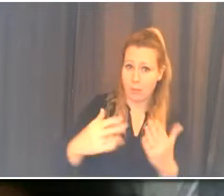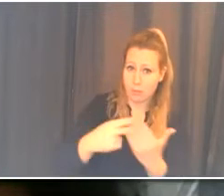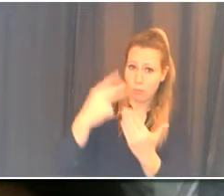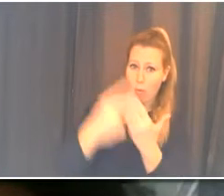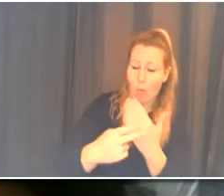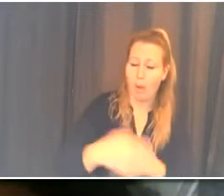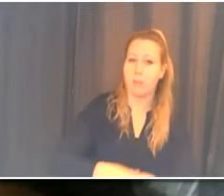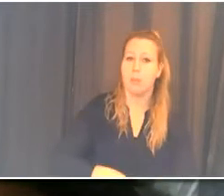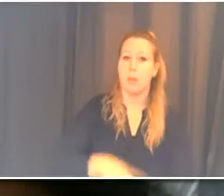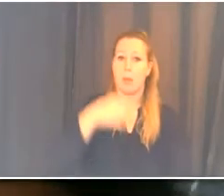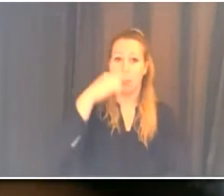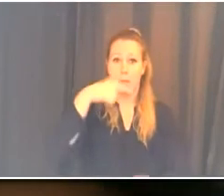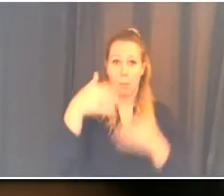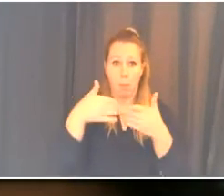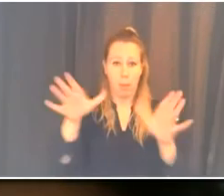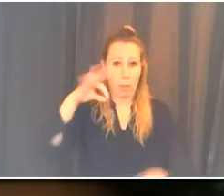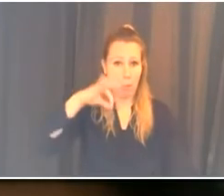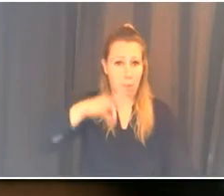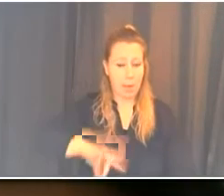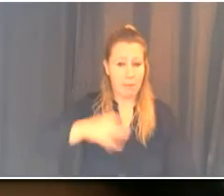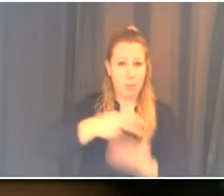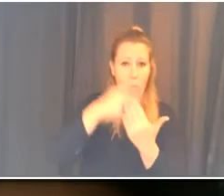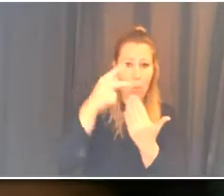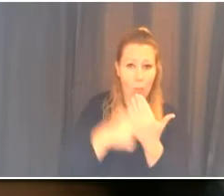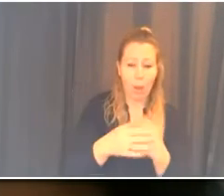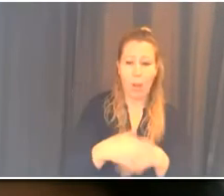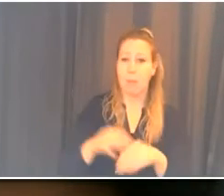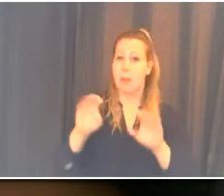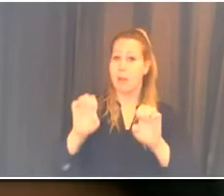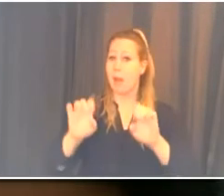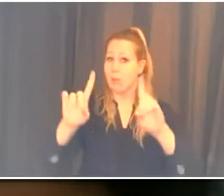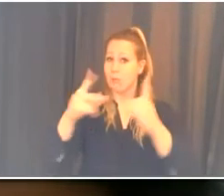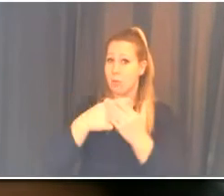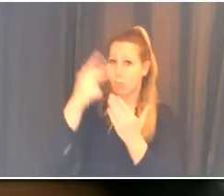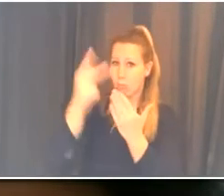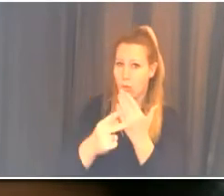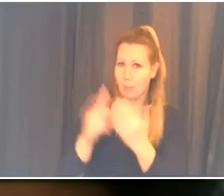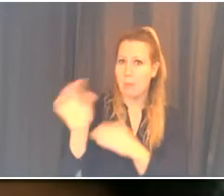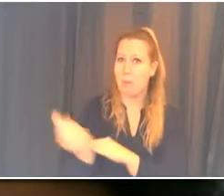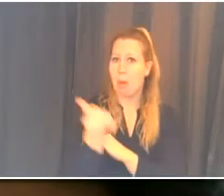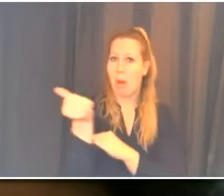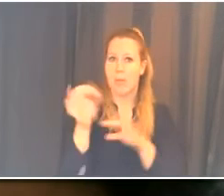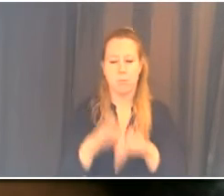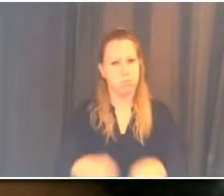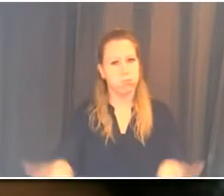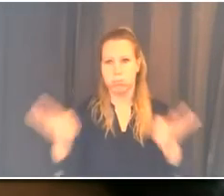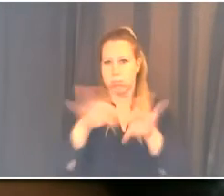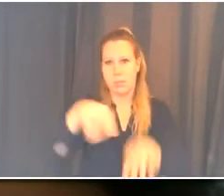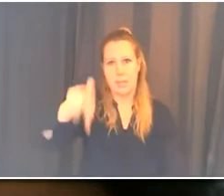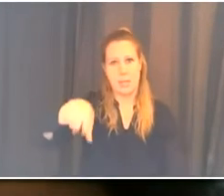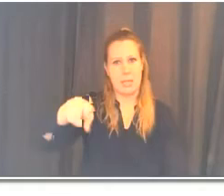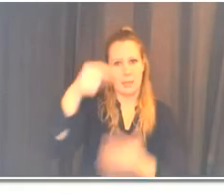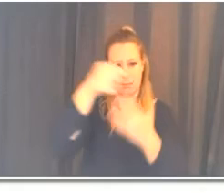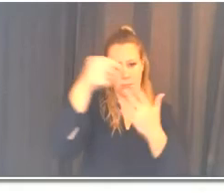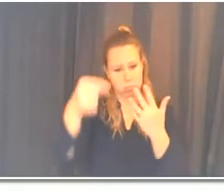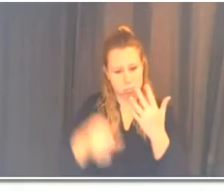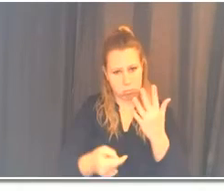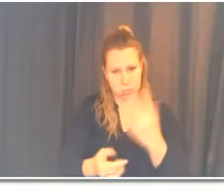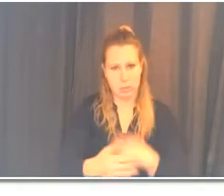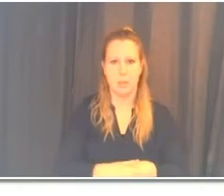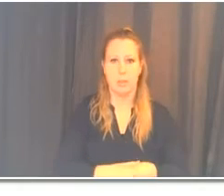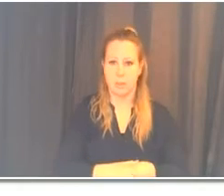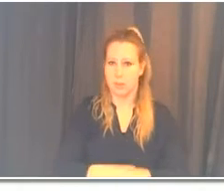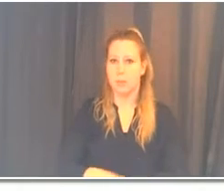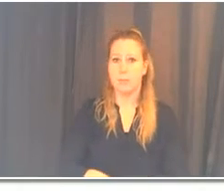work lsnyc has been working with the state courts as they transition to Virtual appearances for the emergency